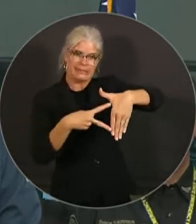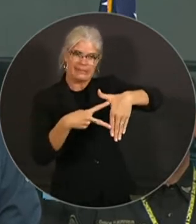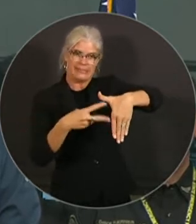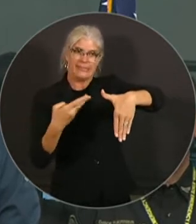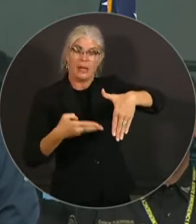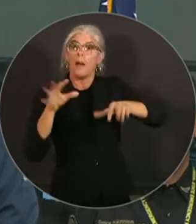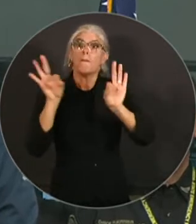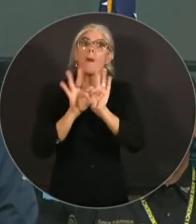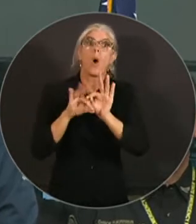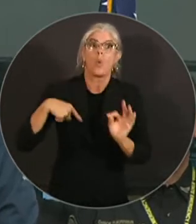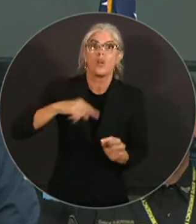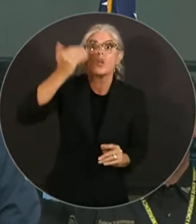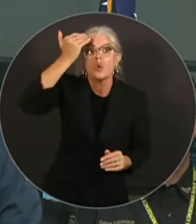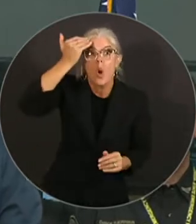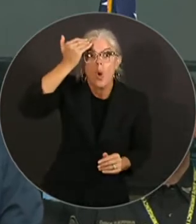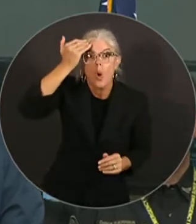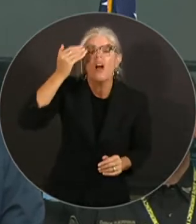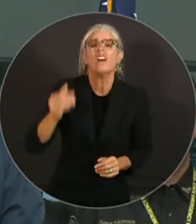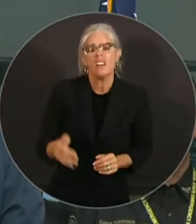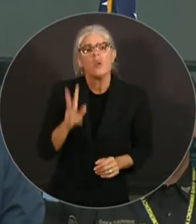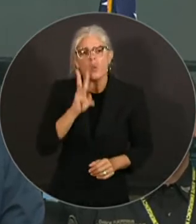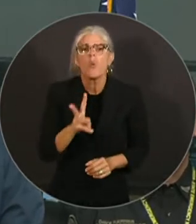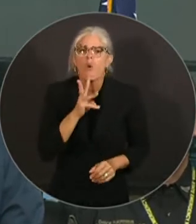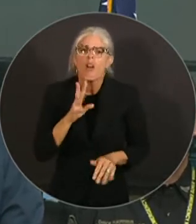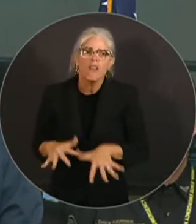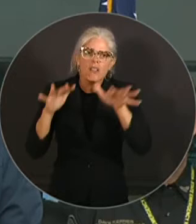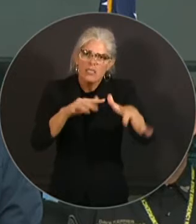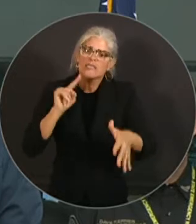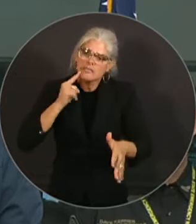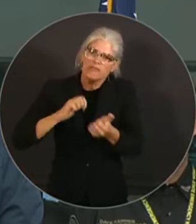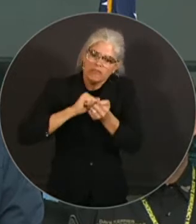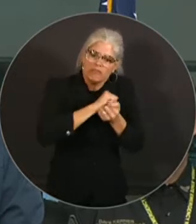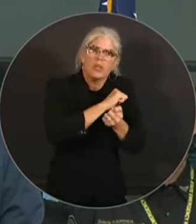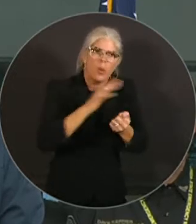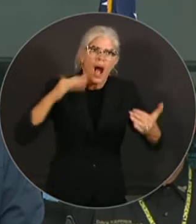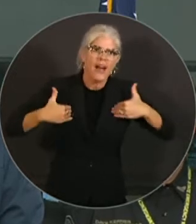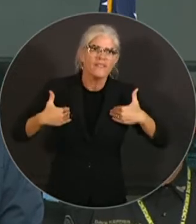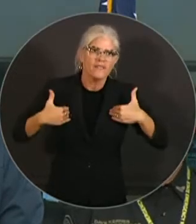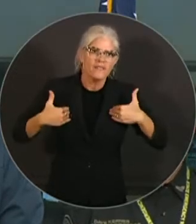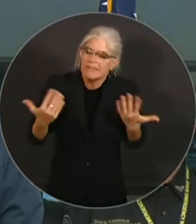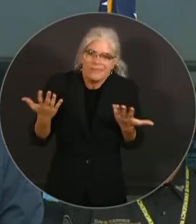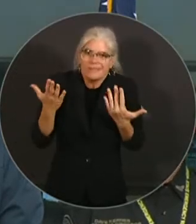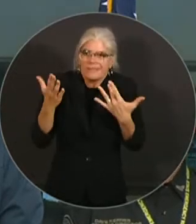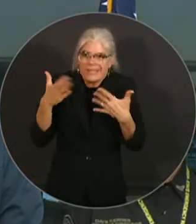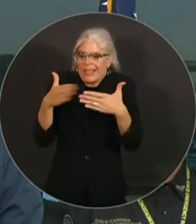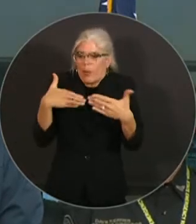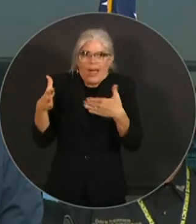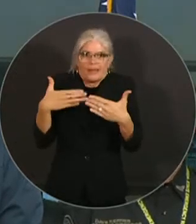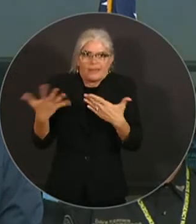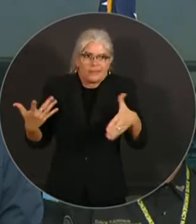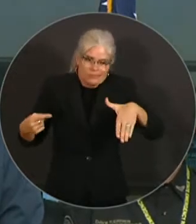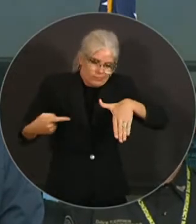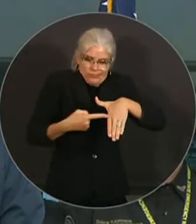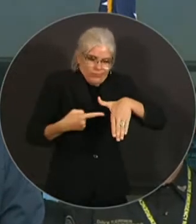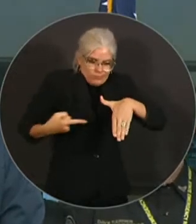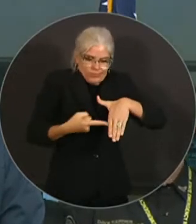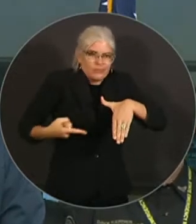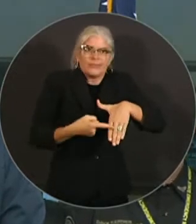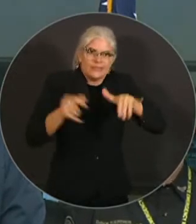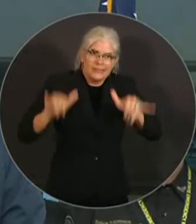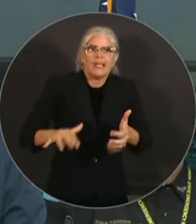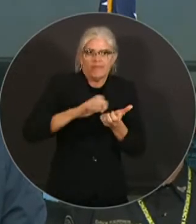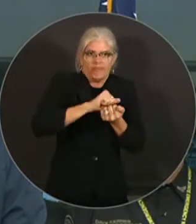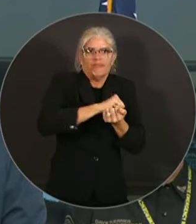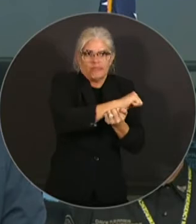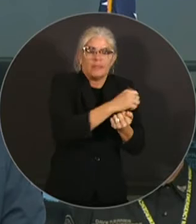to get major impacts. Like that will happen one way or another. The precise way it enters the state, what type of surge,